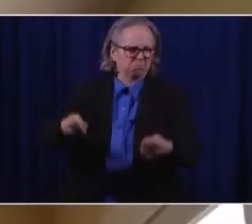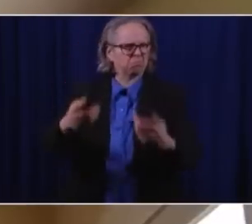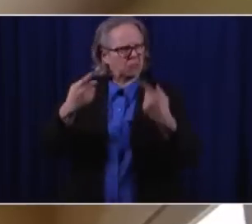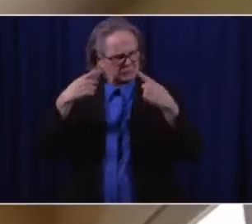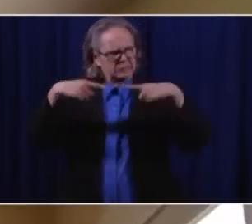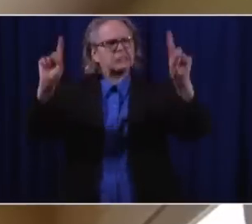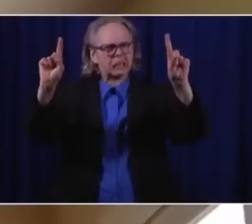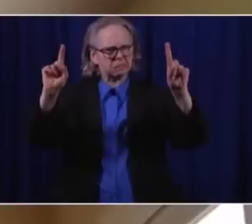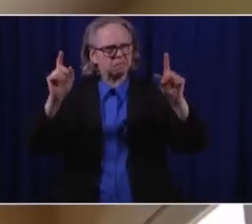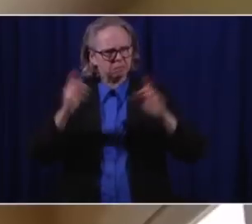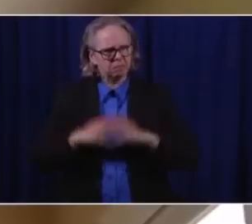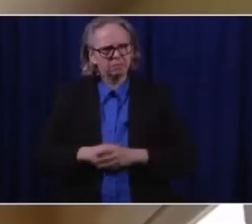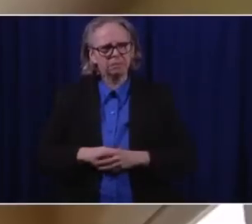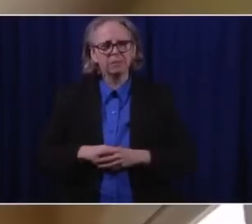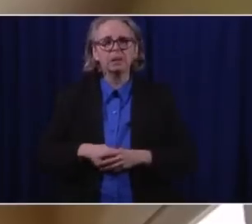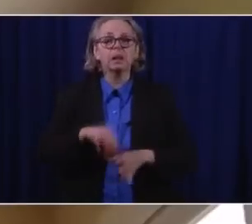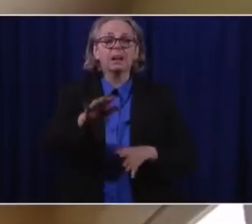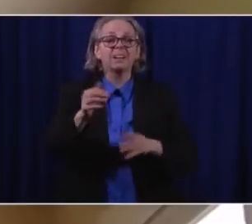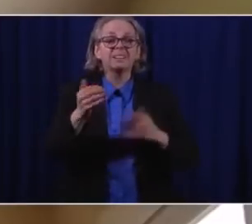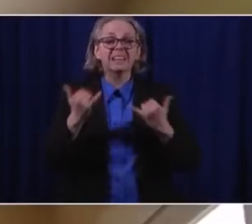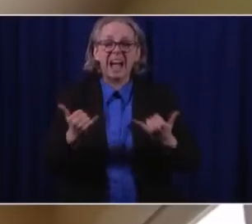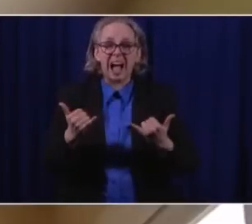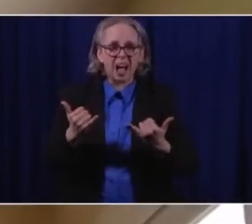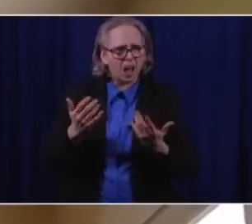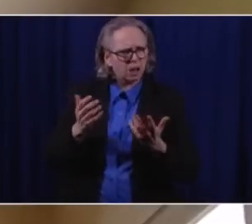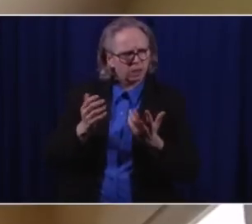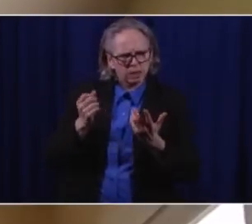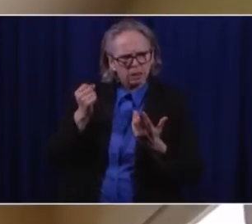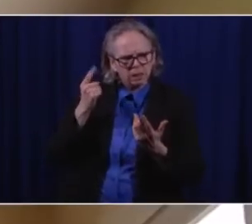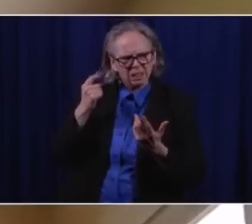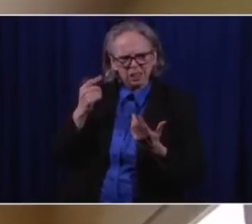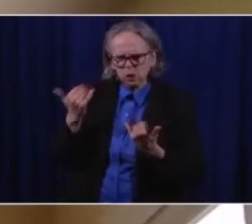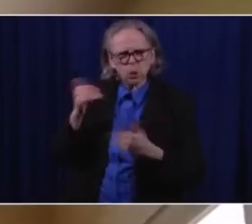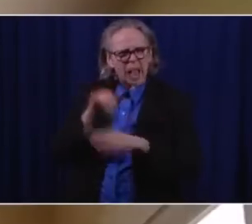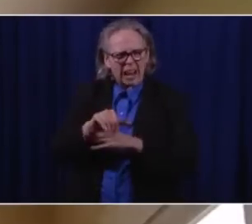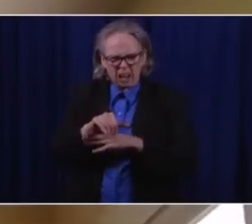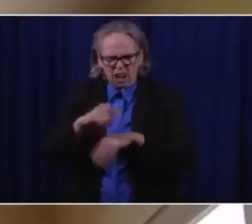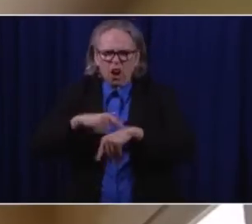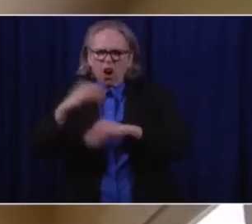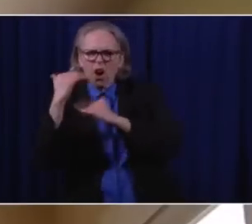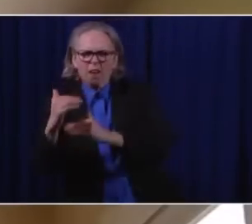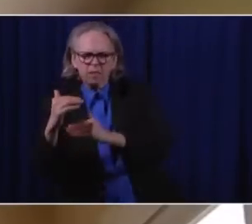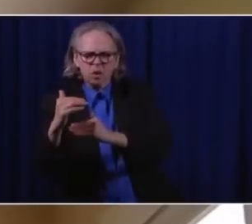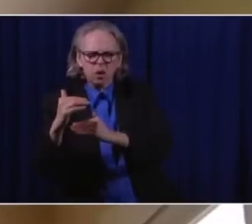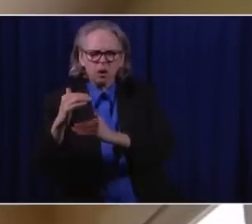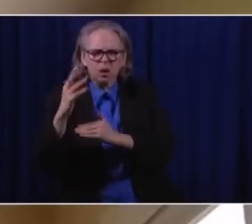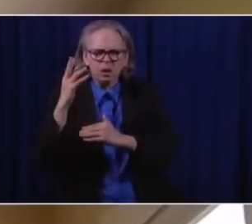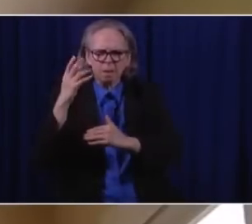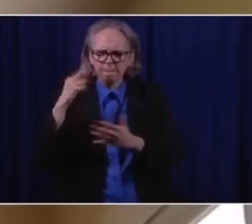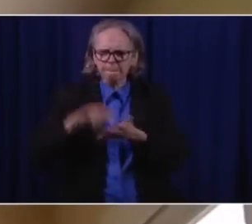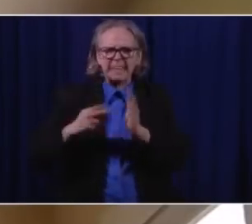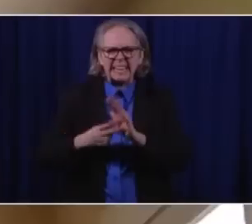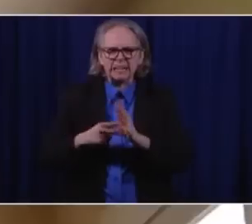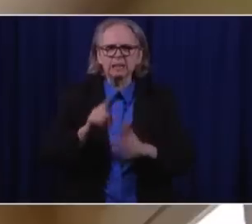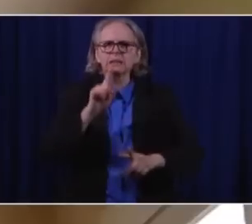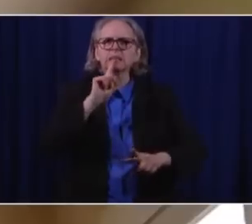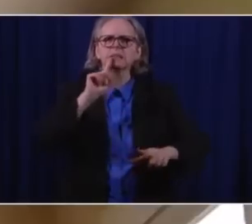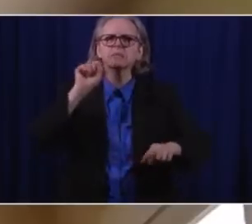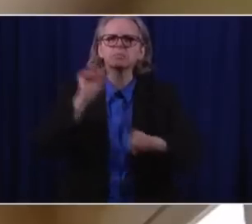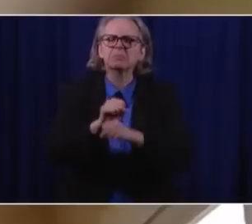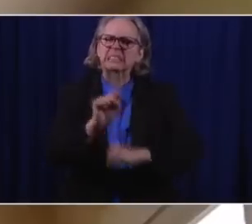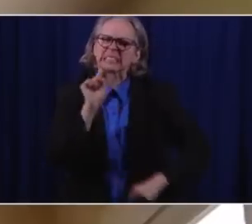having this curfew, I think that sends a further message about the seriousness of our need